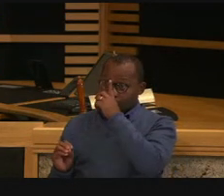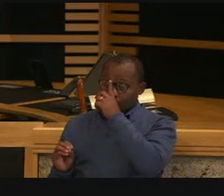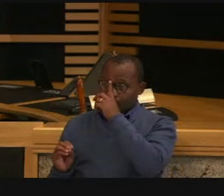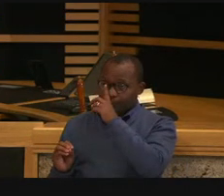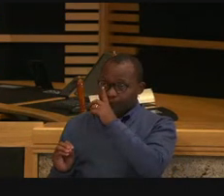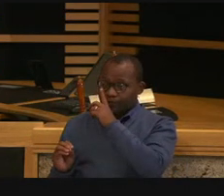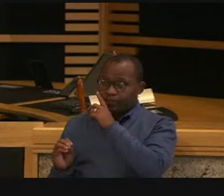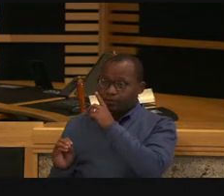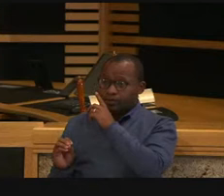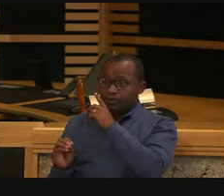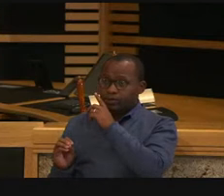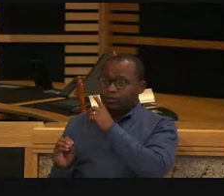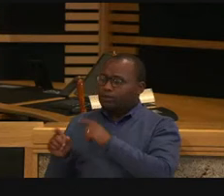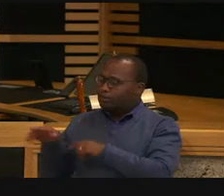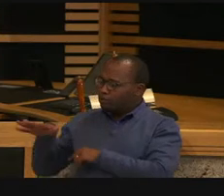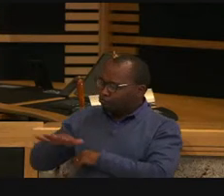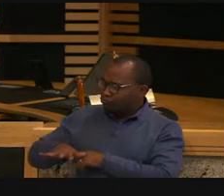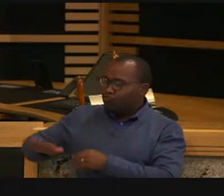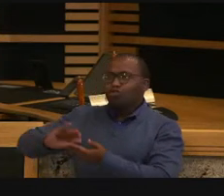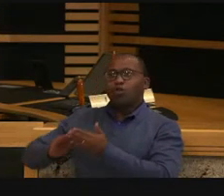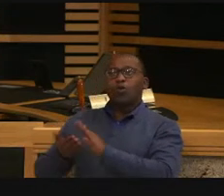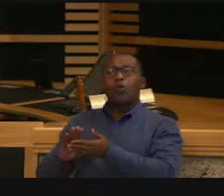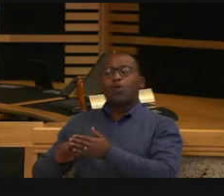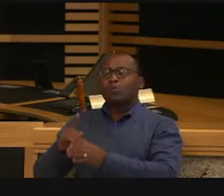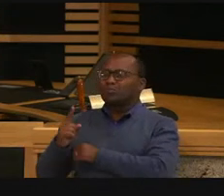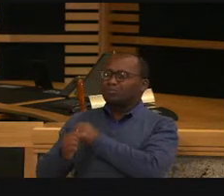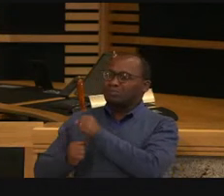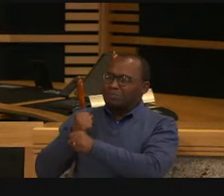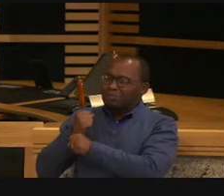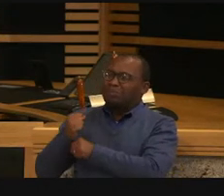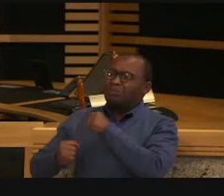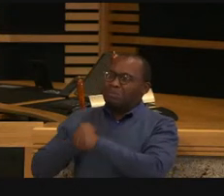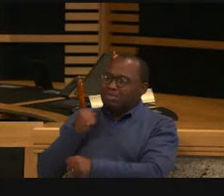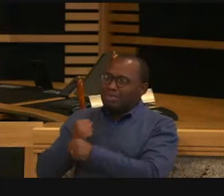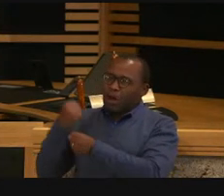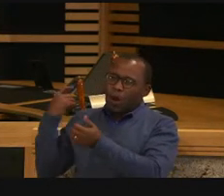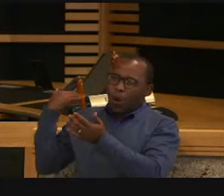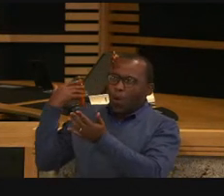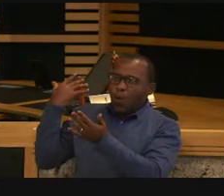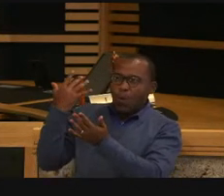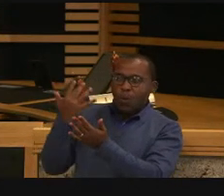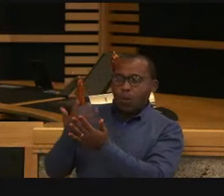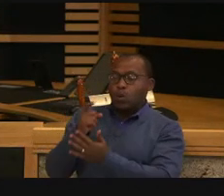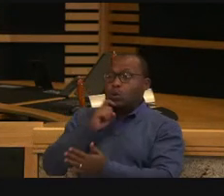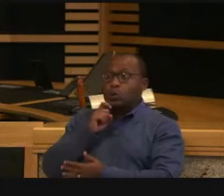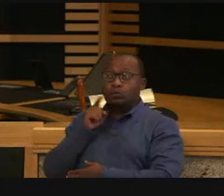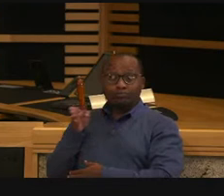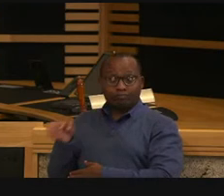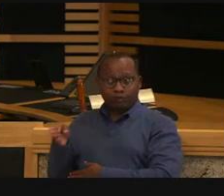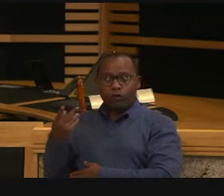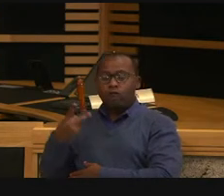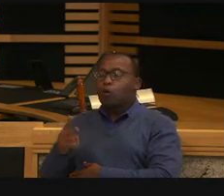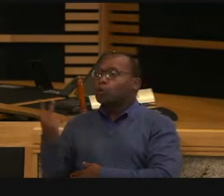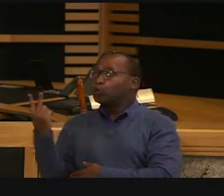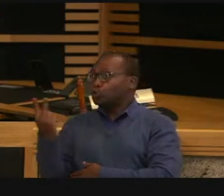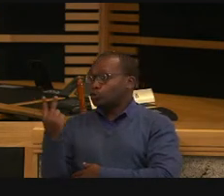cannabis that have been nurtured and cultivated over generations, both for their medicinal and recreational use. With the shift to